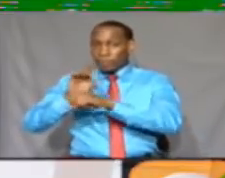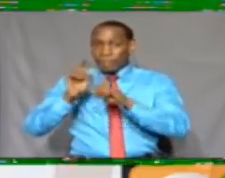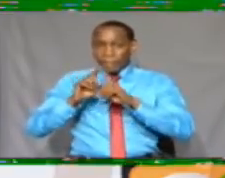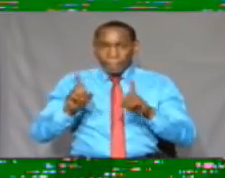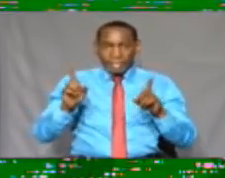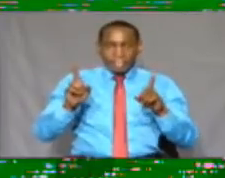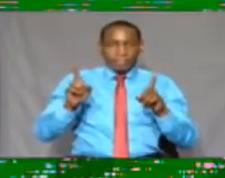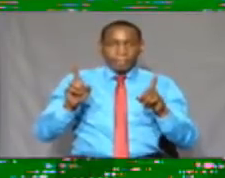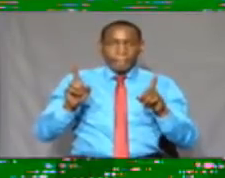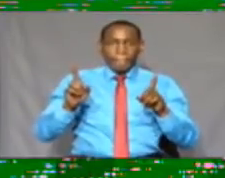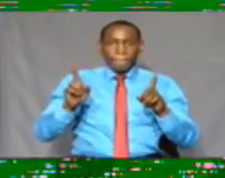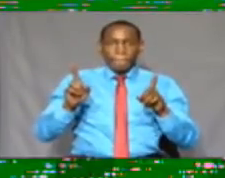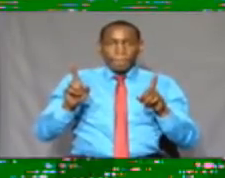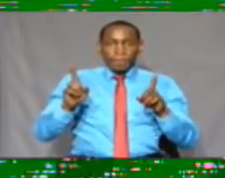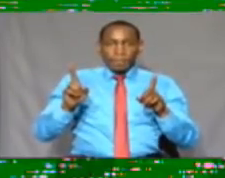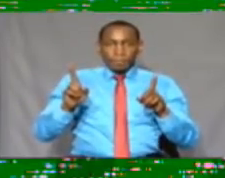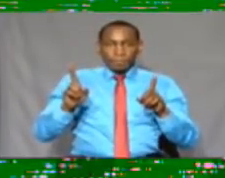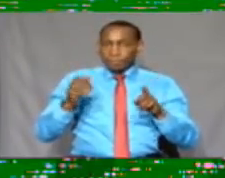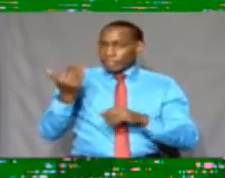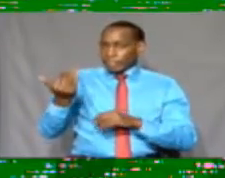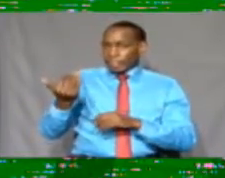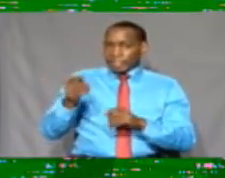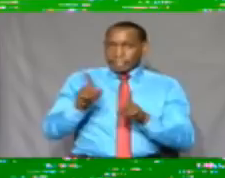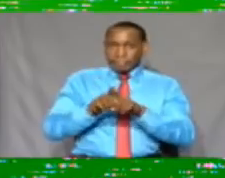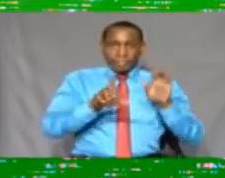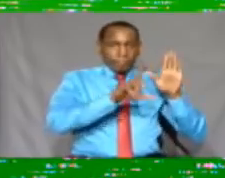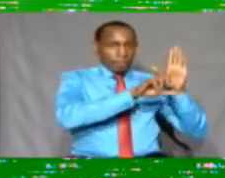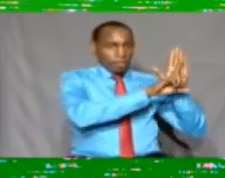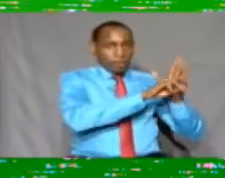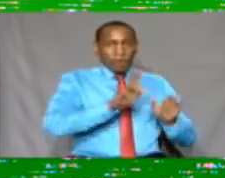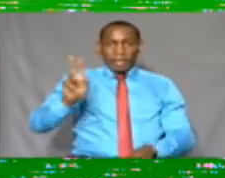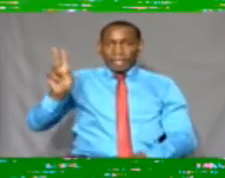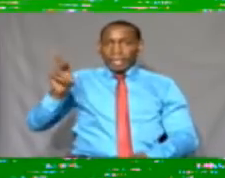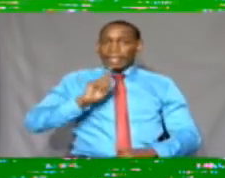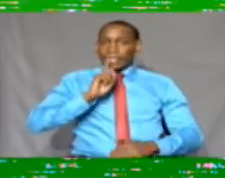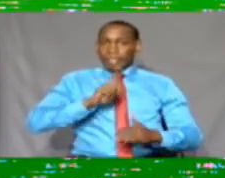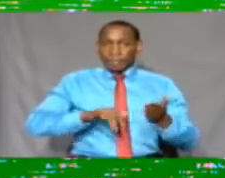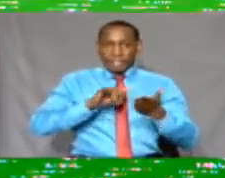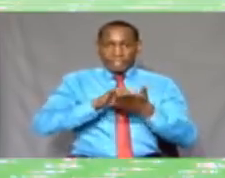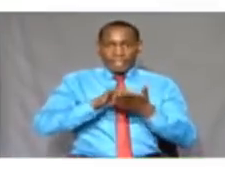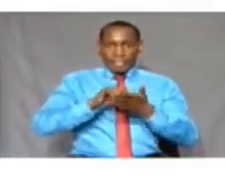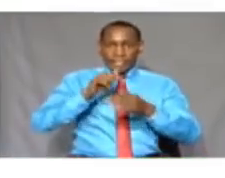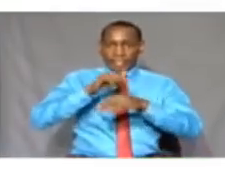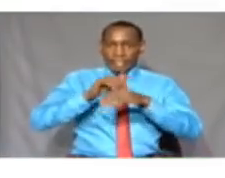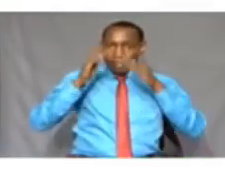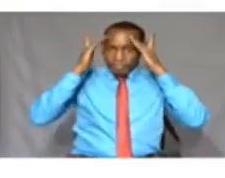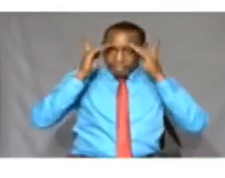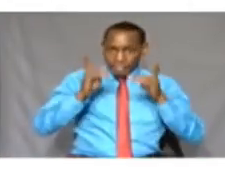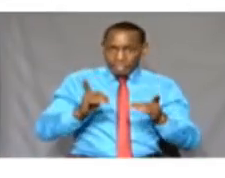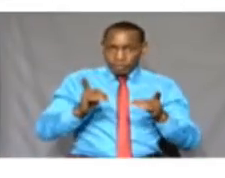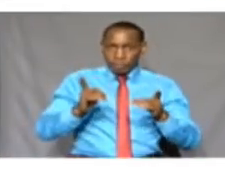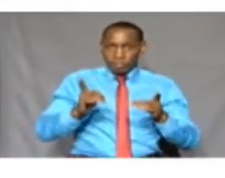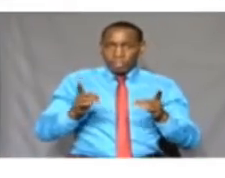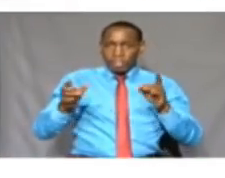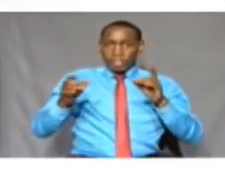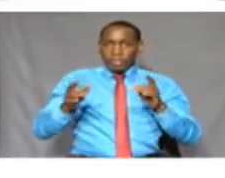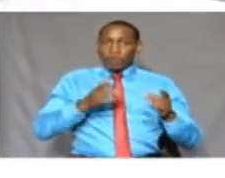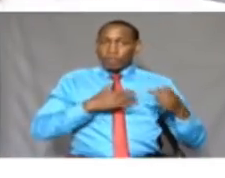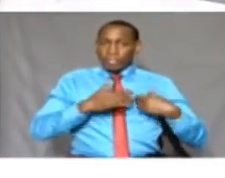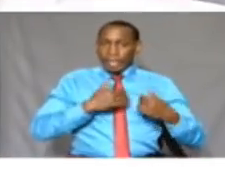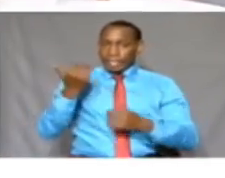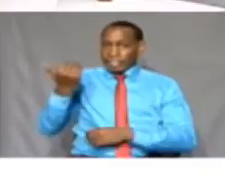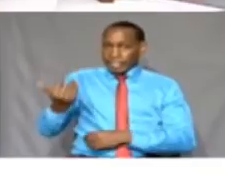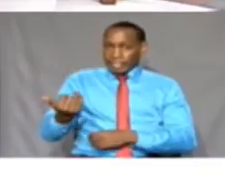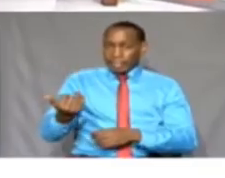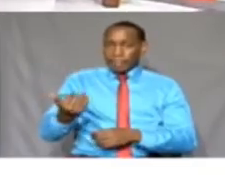you look at a child at that age, even in the laws of Kenya, we always say that when you make a decision relating to a child, it must